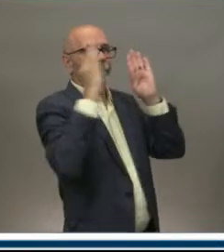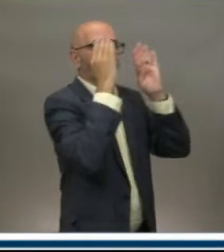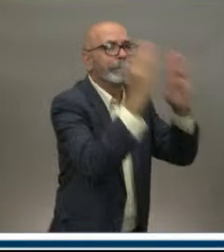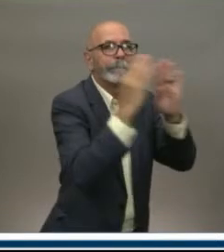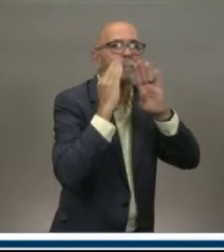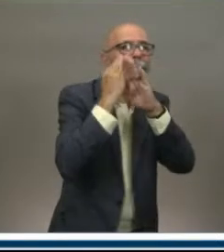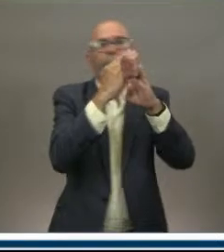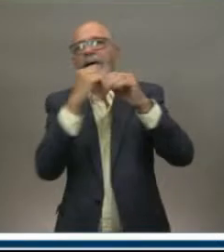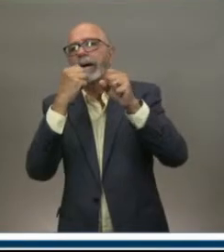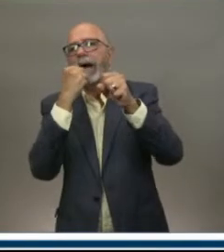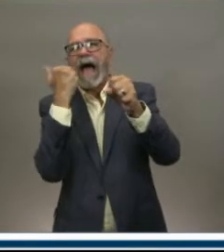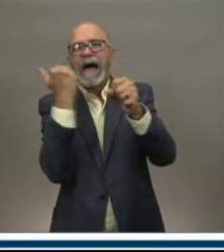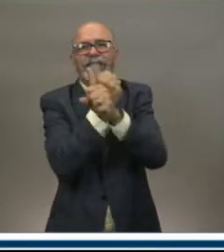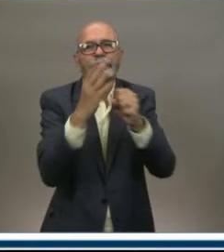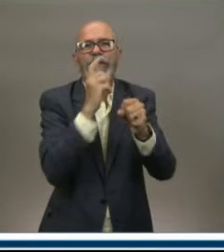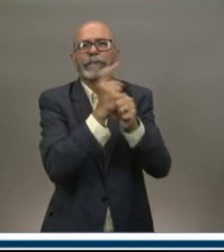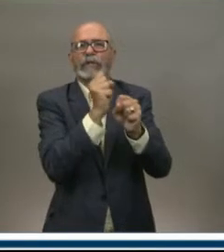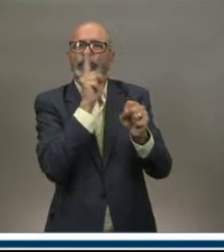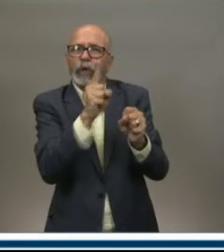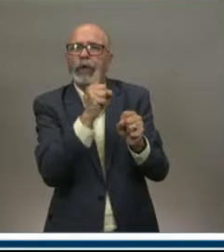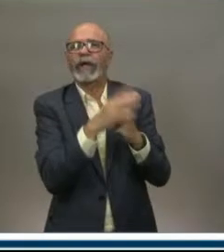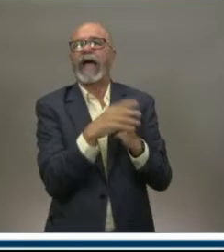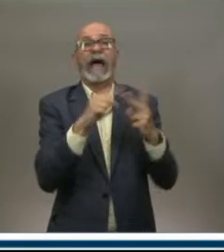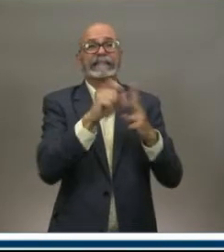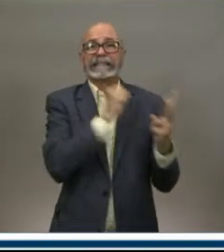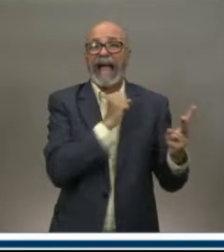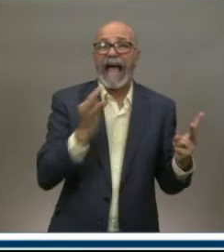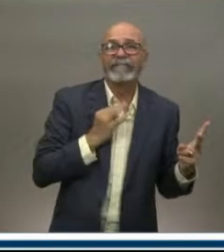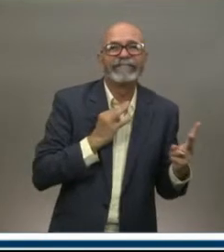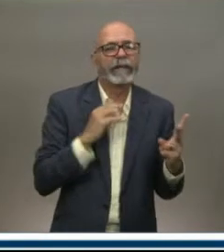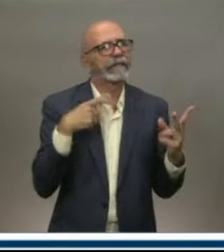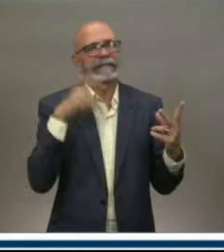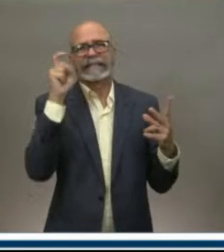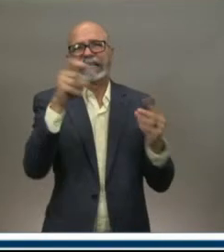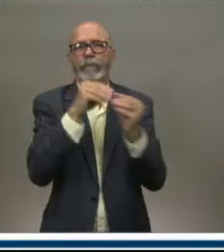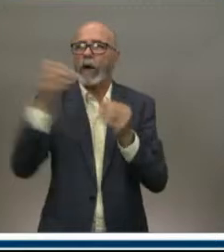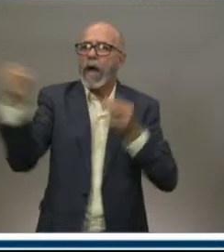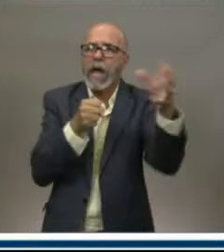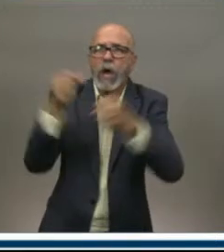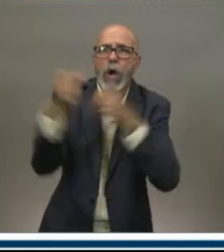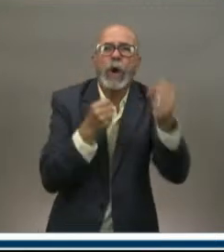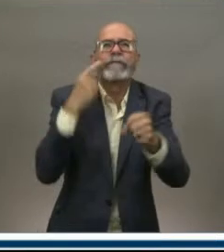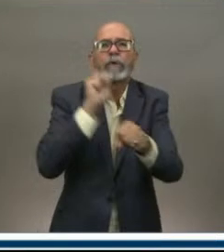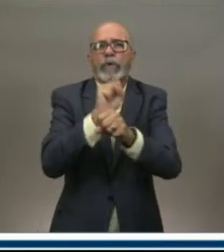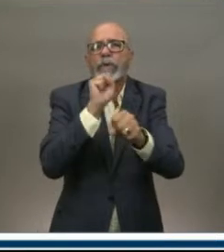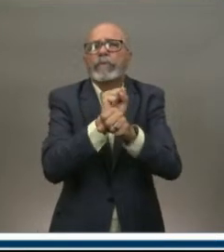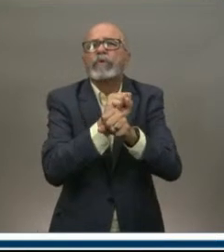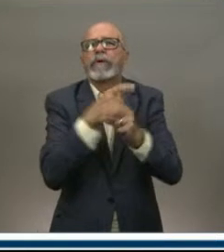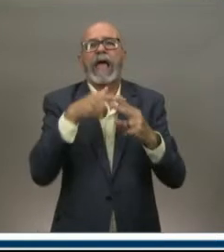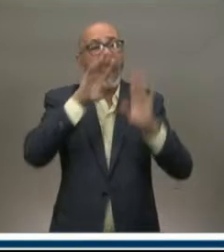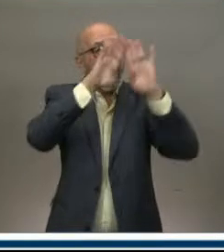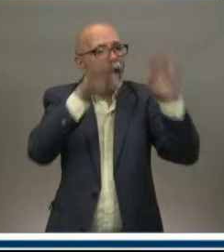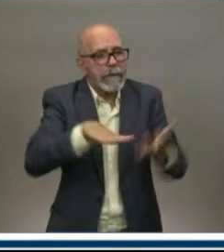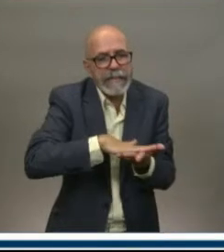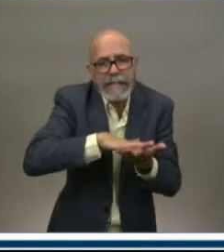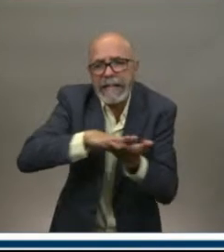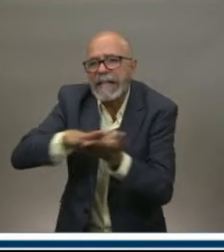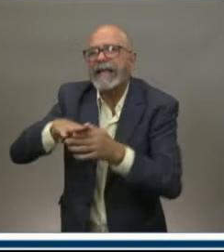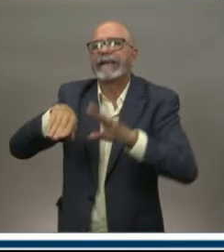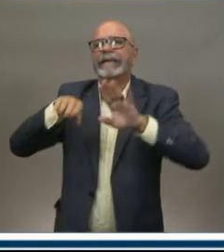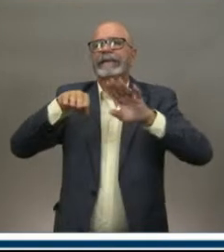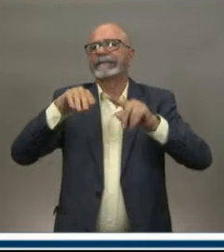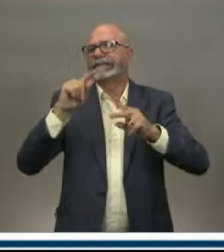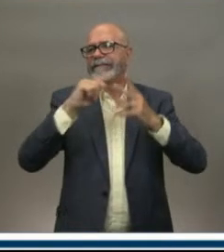addressing staffing challenges with more employees for housekeeping, resident care, screening and visits, and human resources